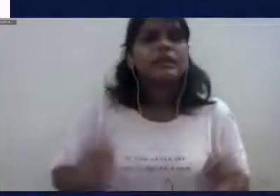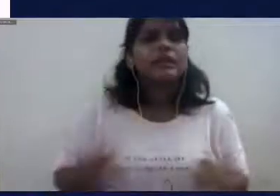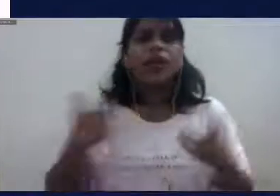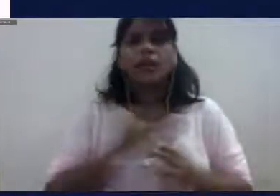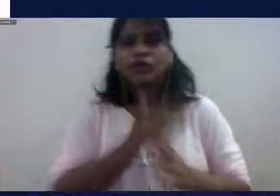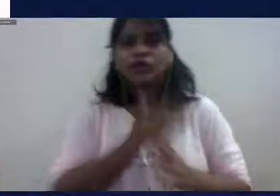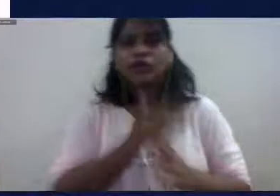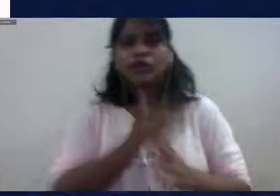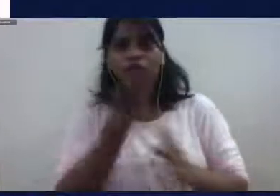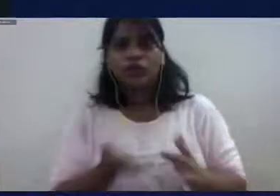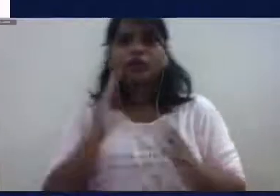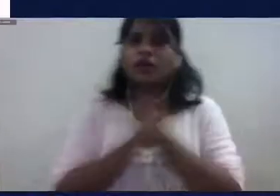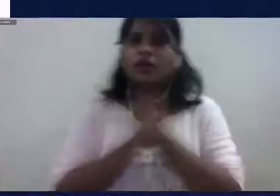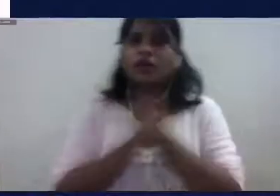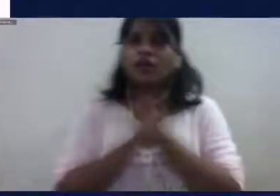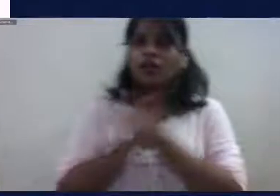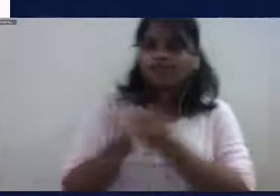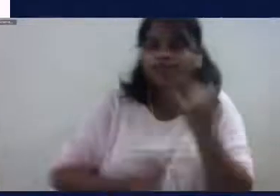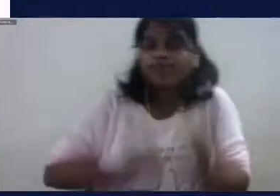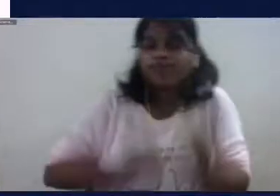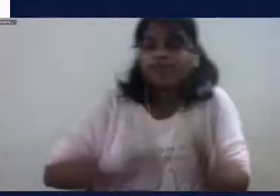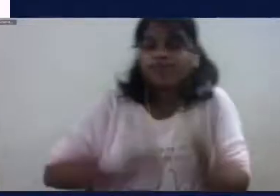it was very interesting, right? So